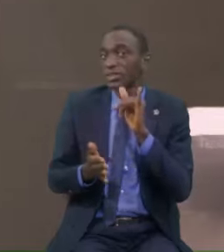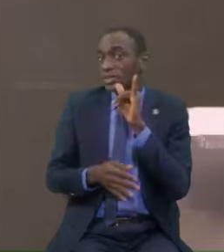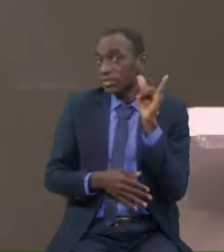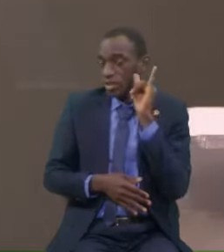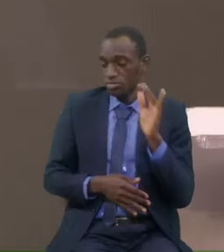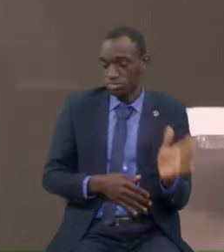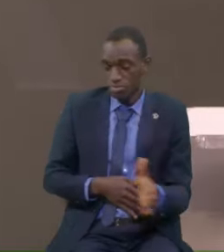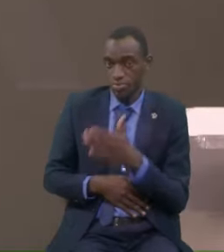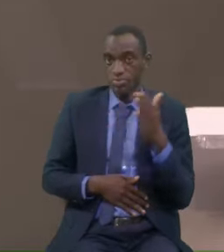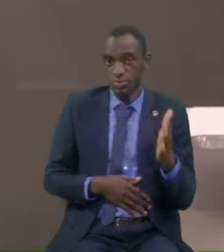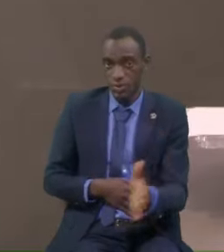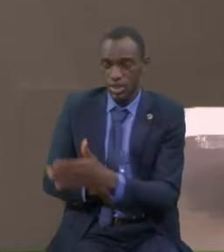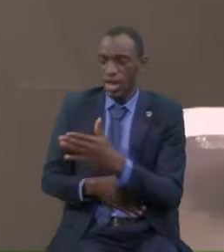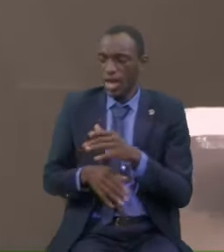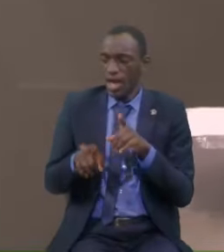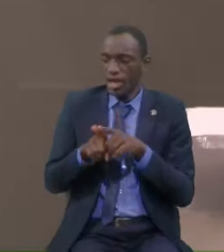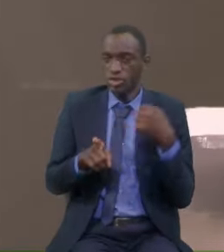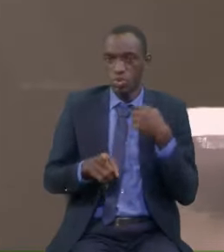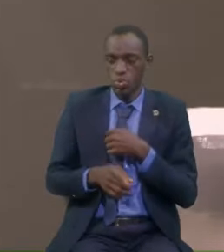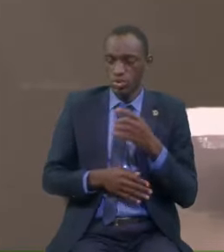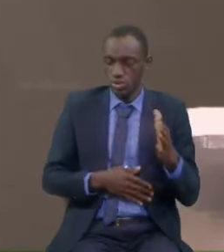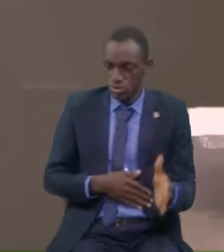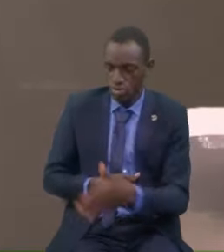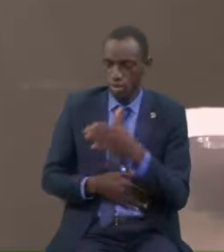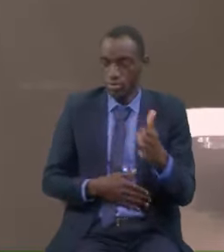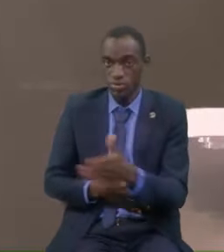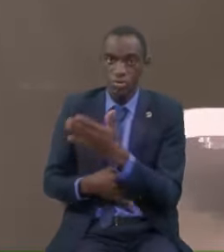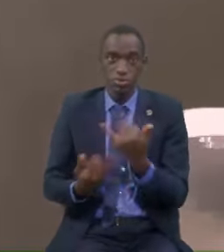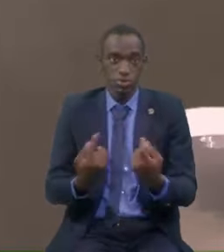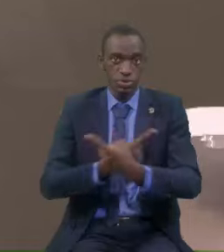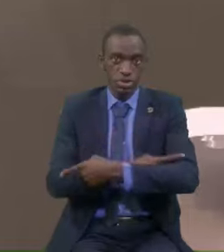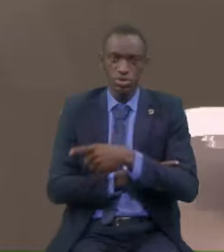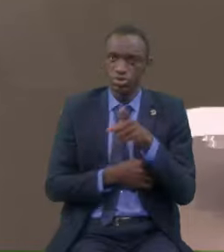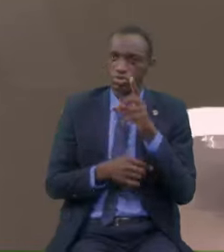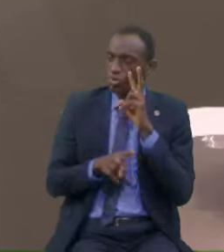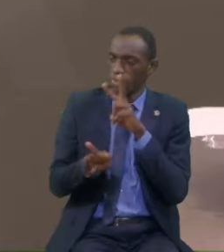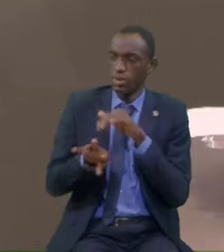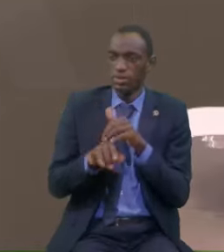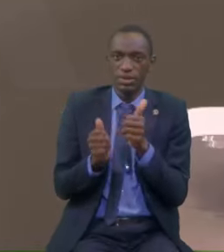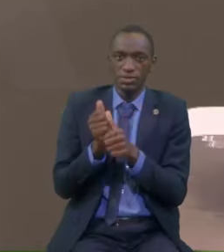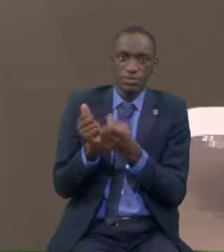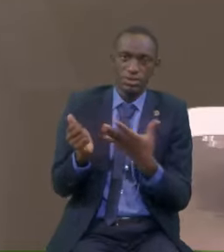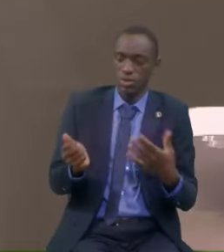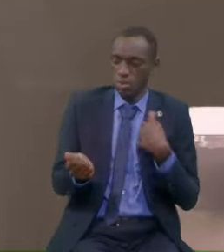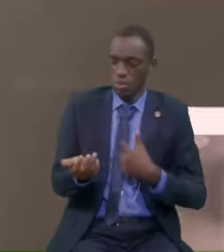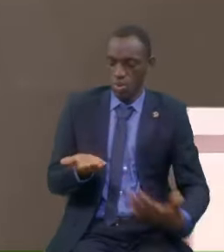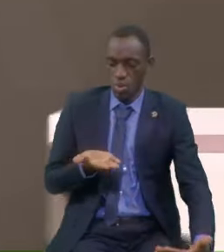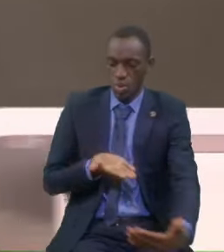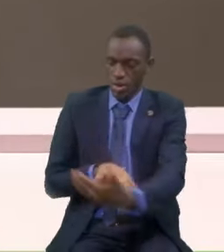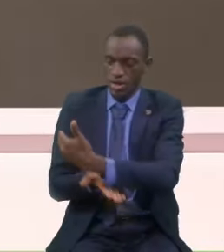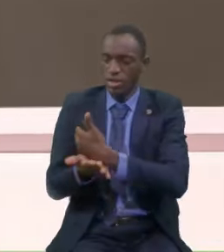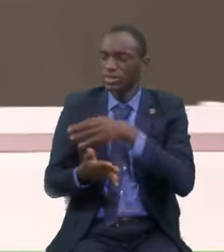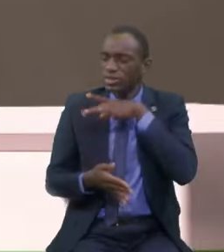As we're sweeping today, look at everything that collects, and we have to collect the dirt. Where did they come from?